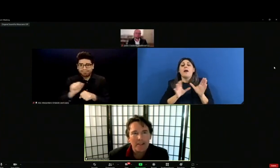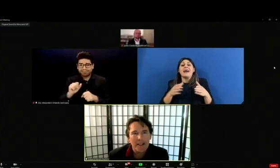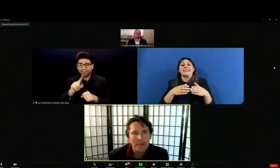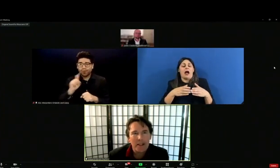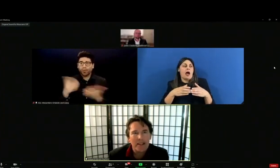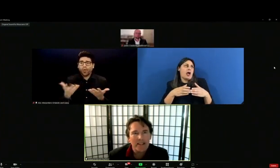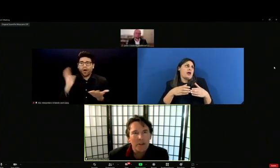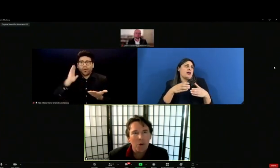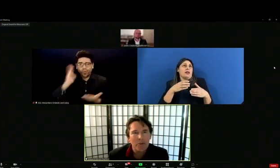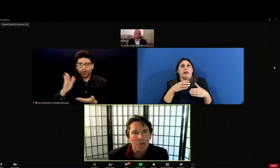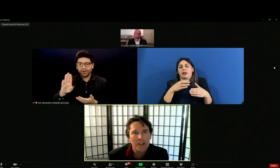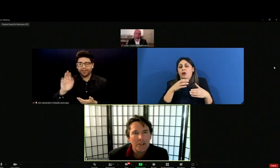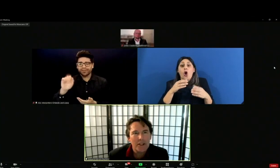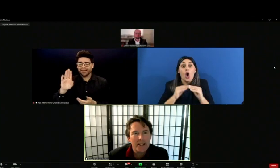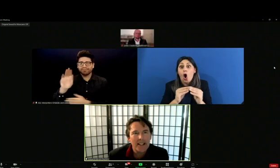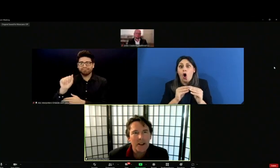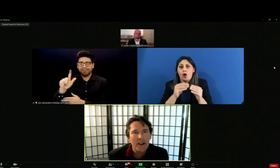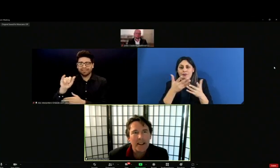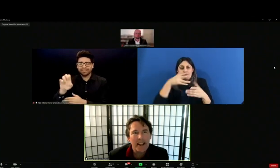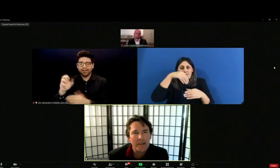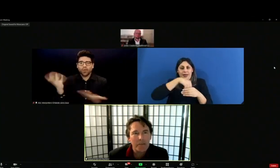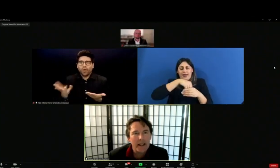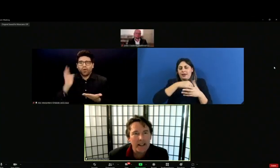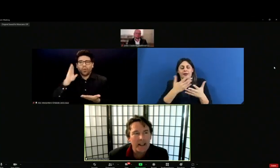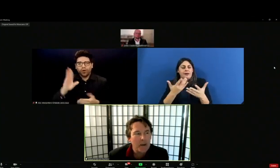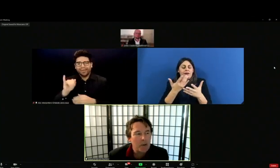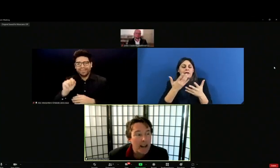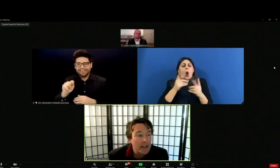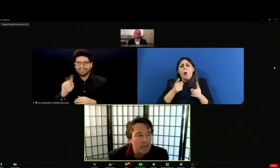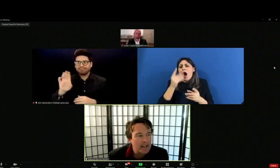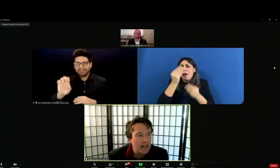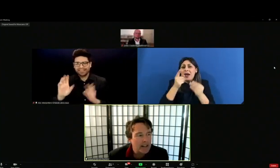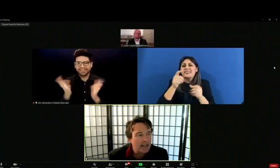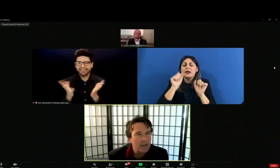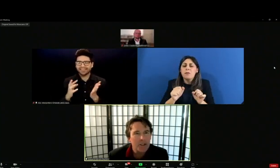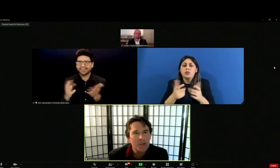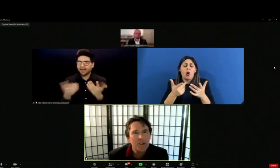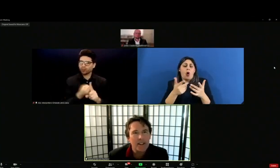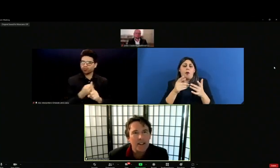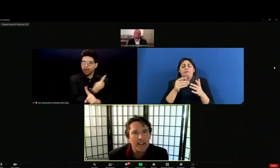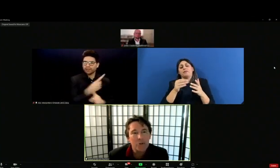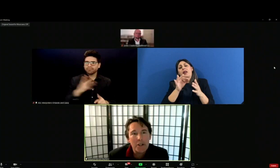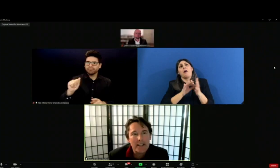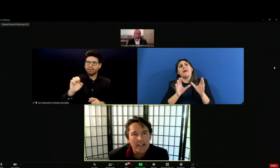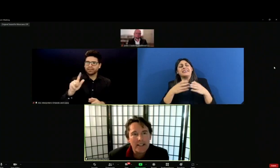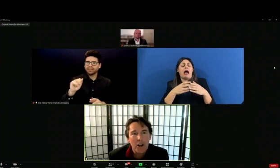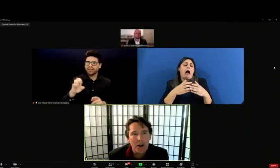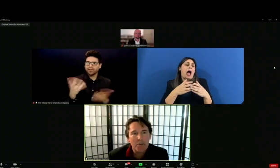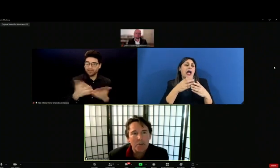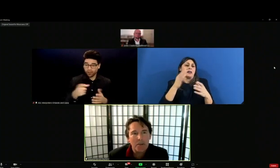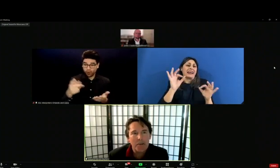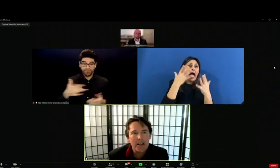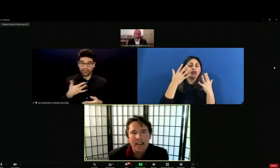the baselines be? Like what do you think a random baseline is, and what do you think, like, do you really think